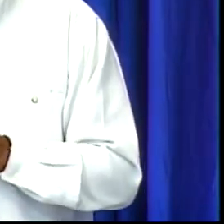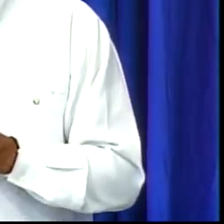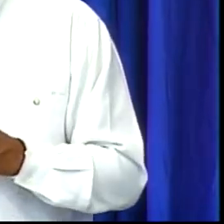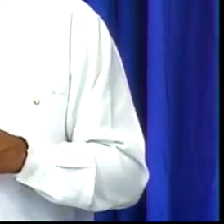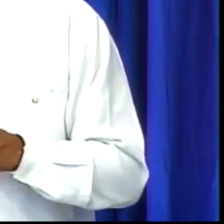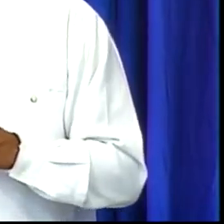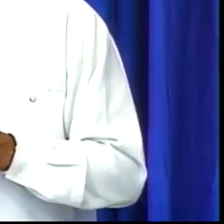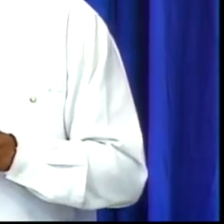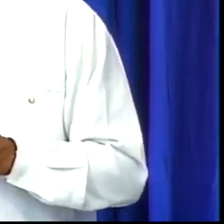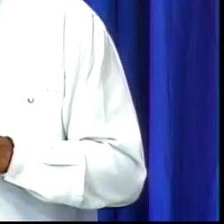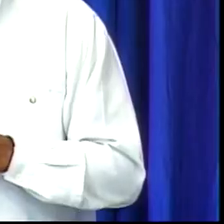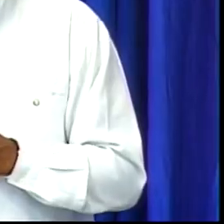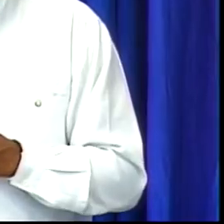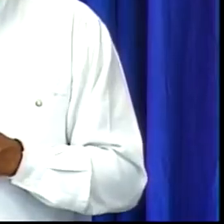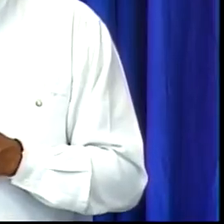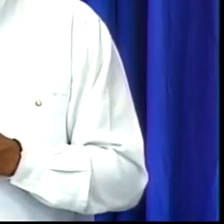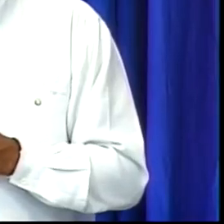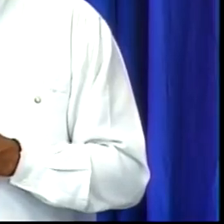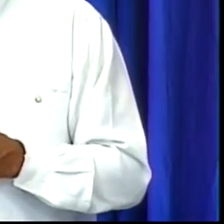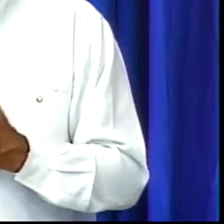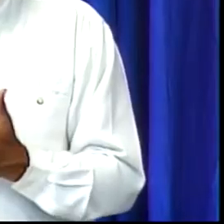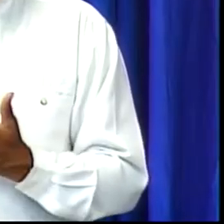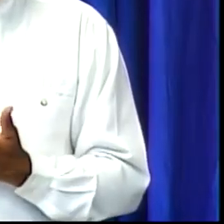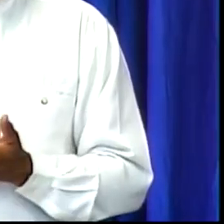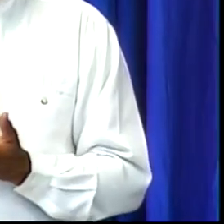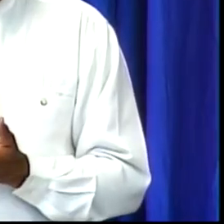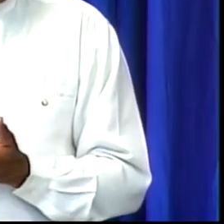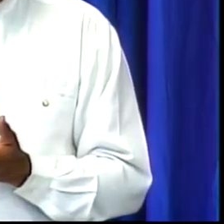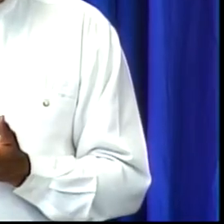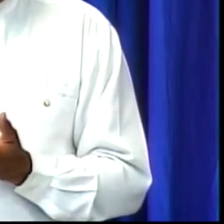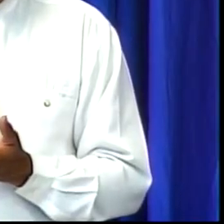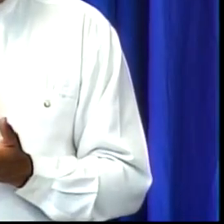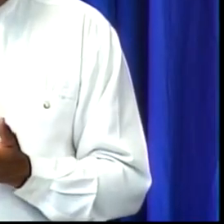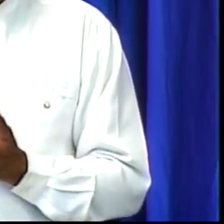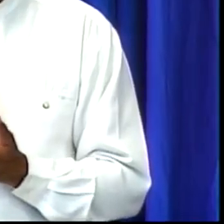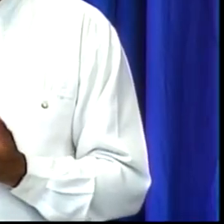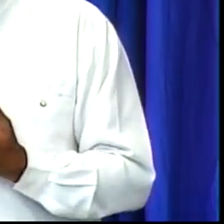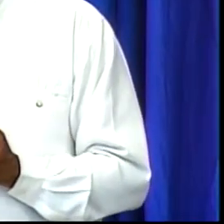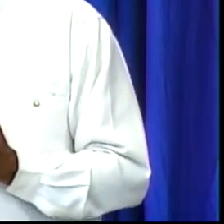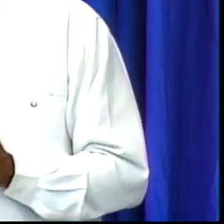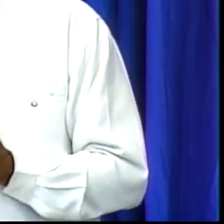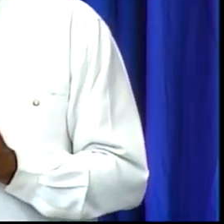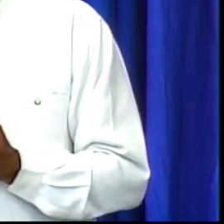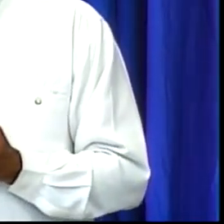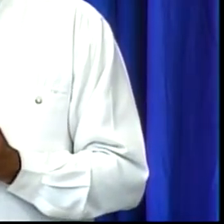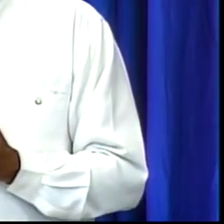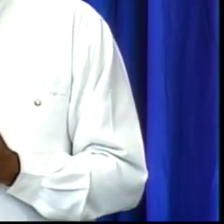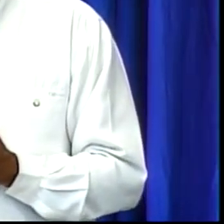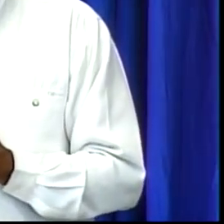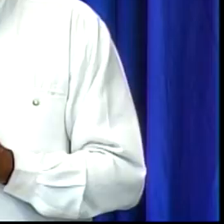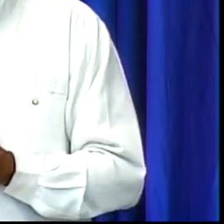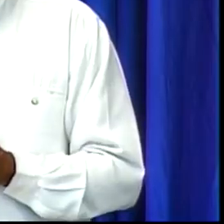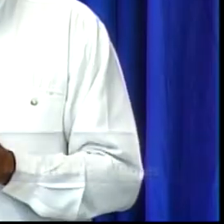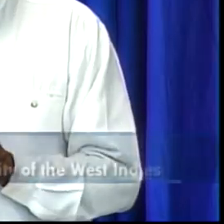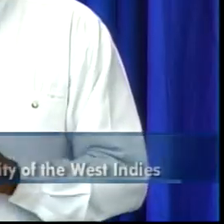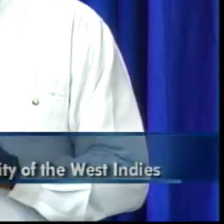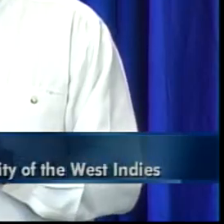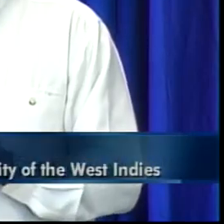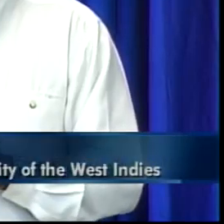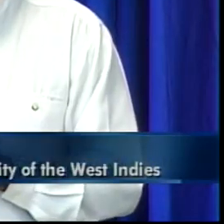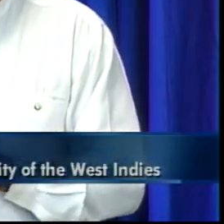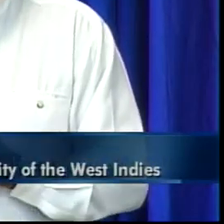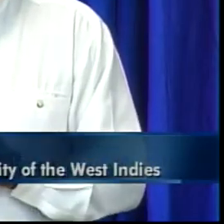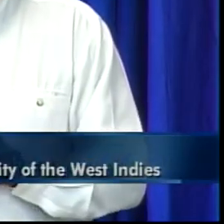an undergraduate teaching academy. We have said over the last 20, 30 years, UWI has